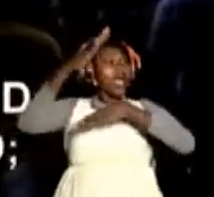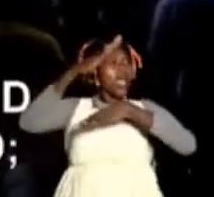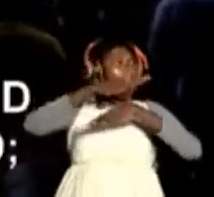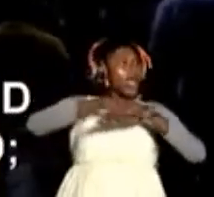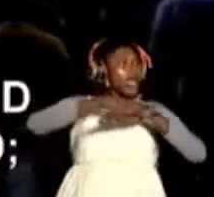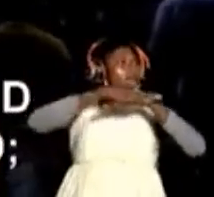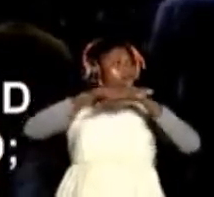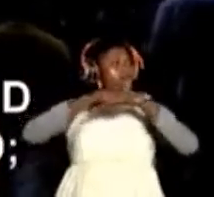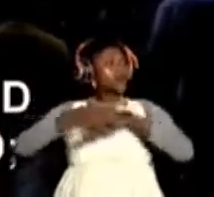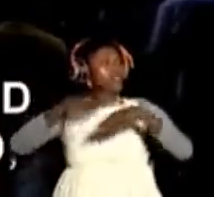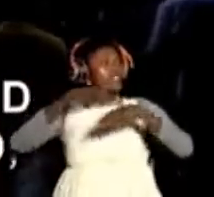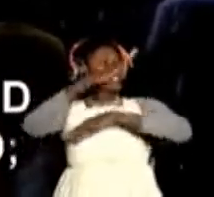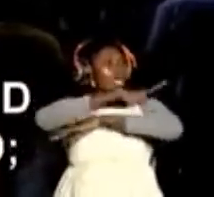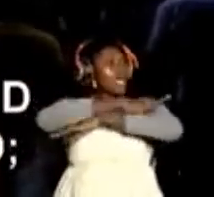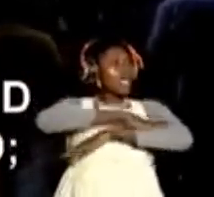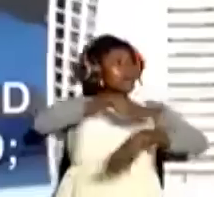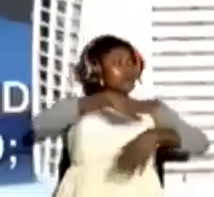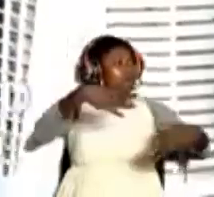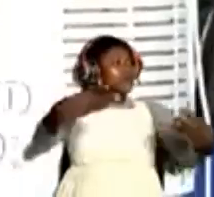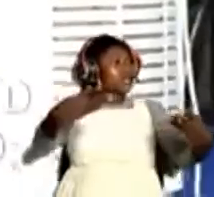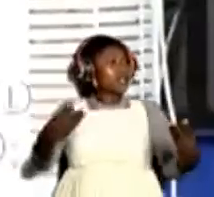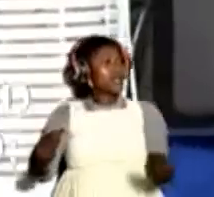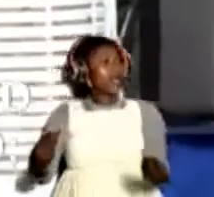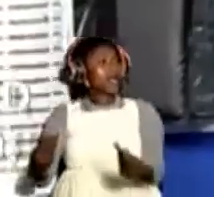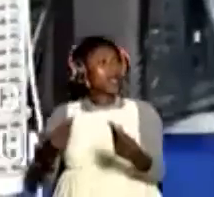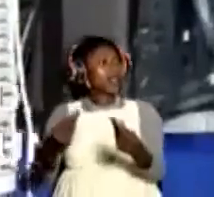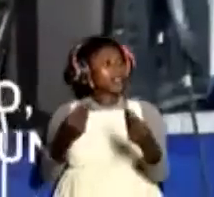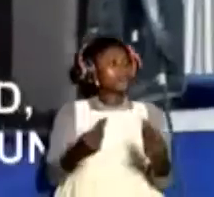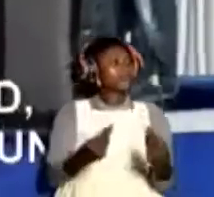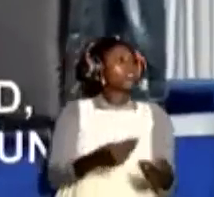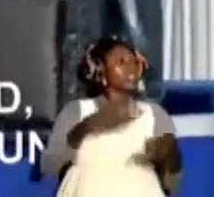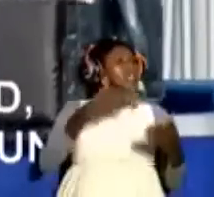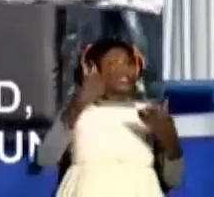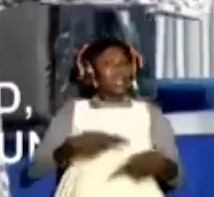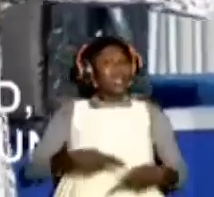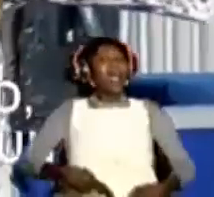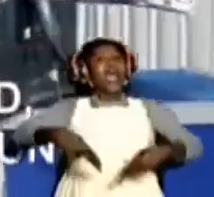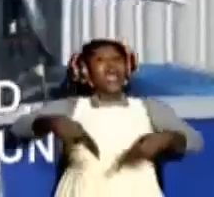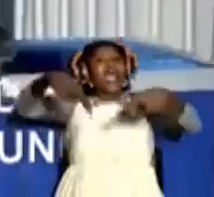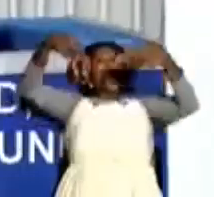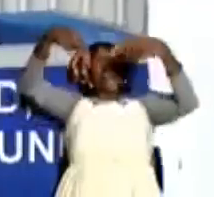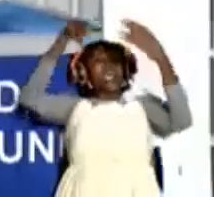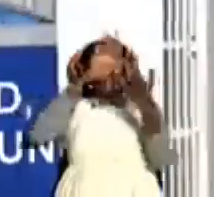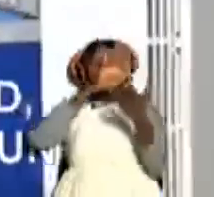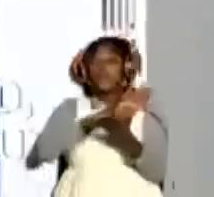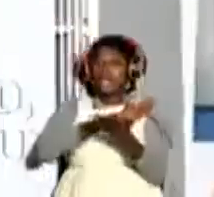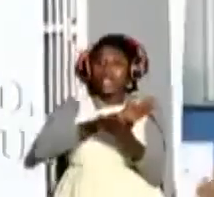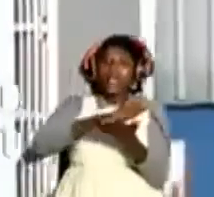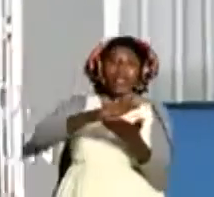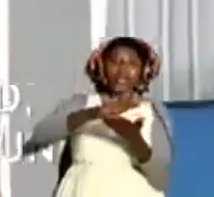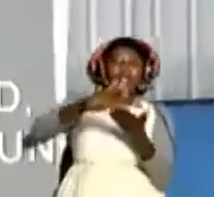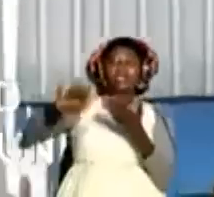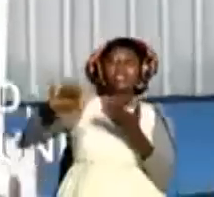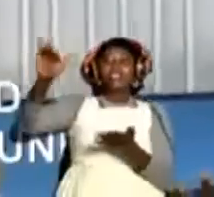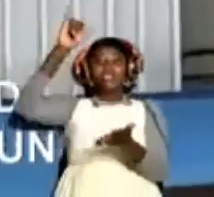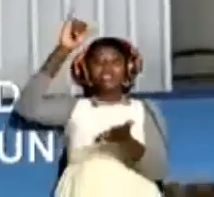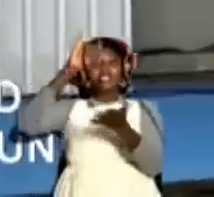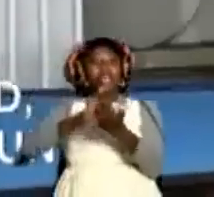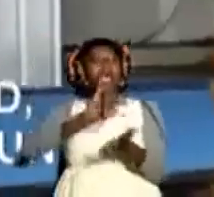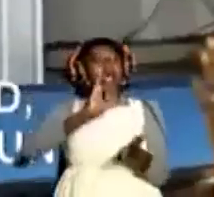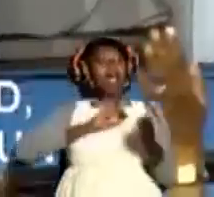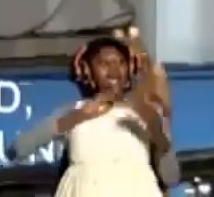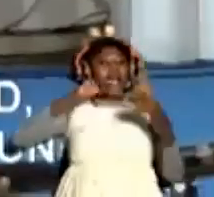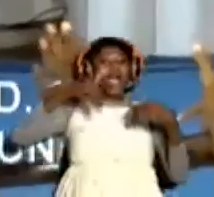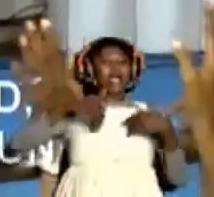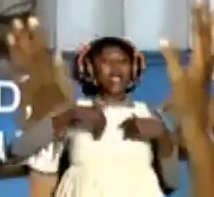Jesus. Thank you, Lord Jesus. If you are coming, please do quick now. God bless you, my dear